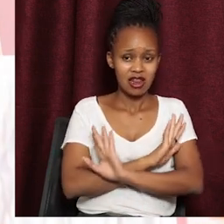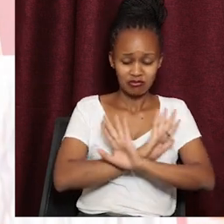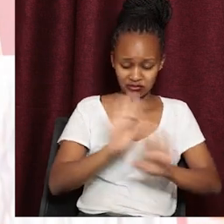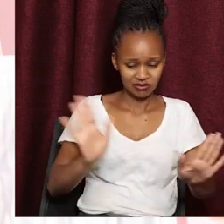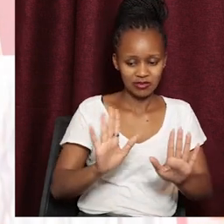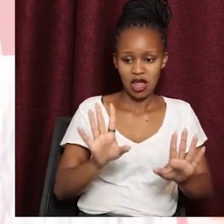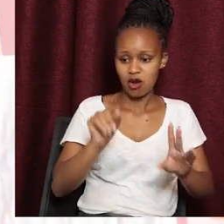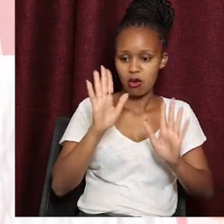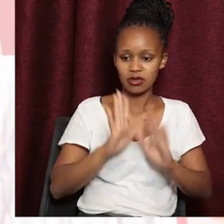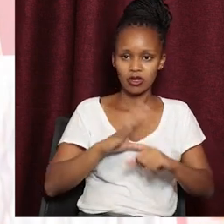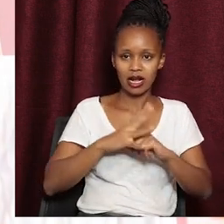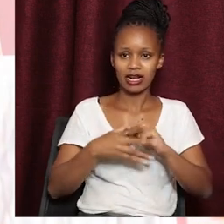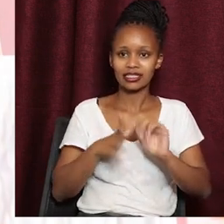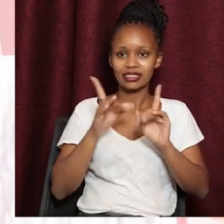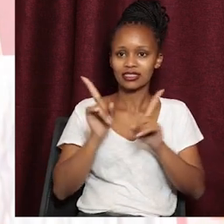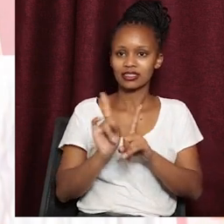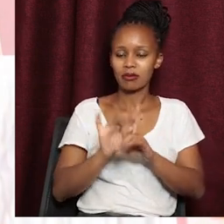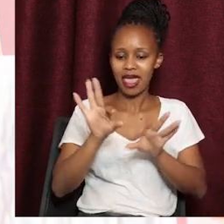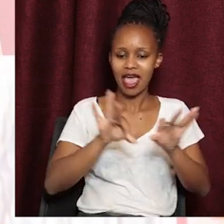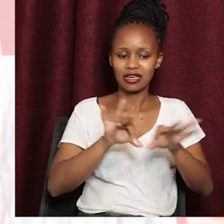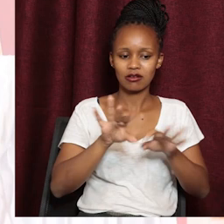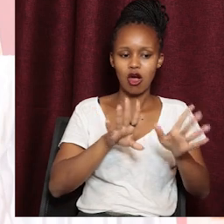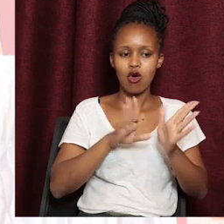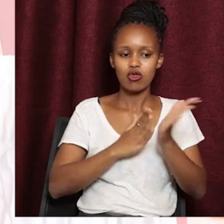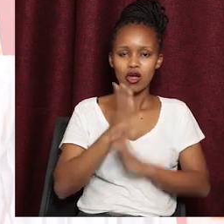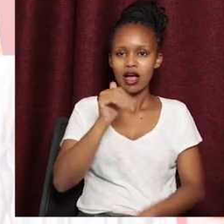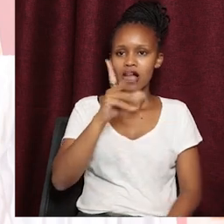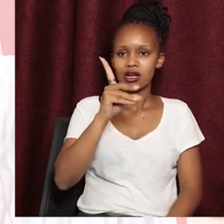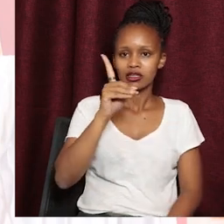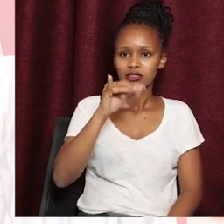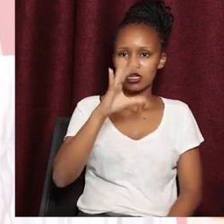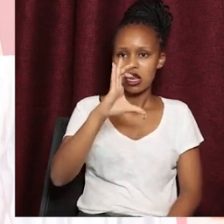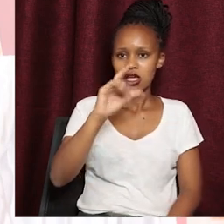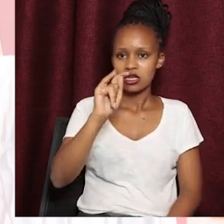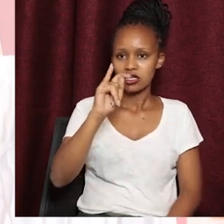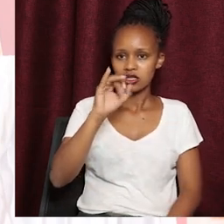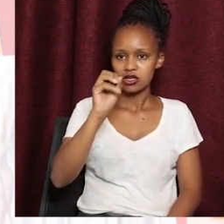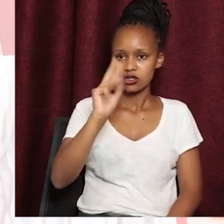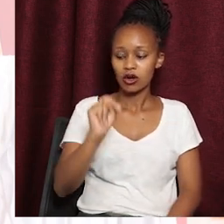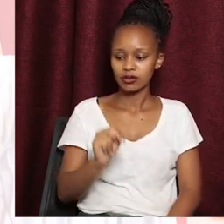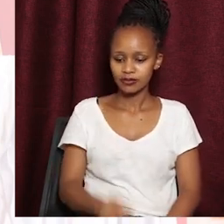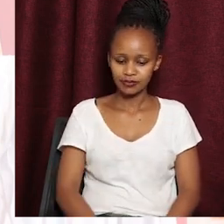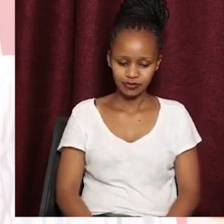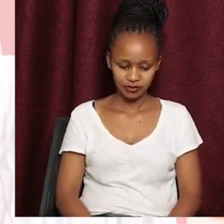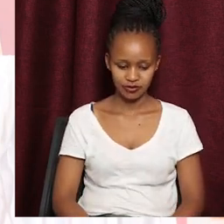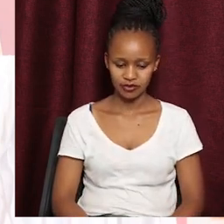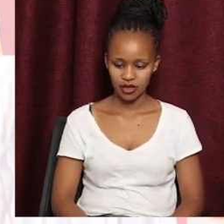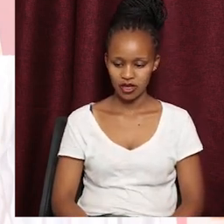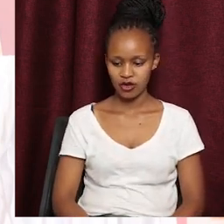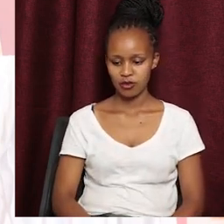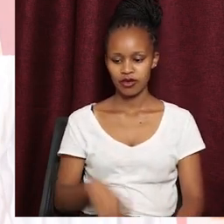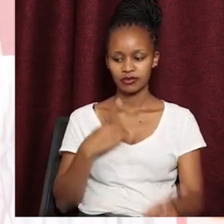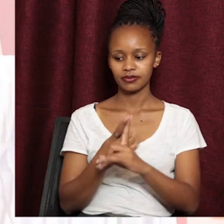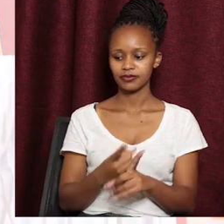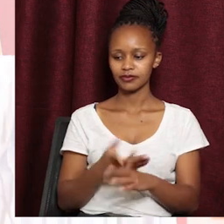None of us was created to be defined through some addiction. No. Right now, you may be going through that